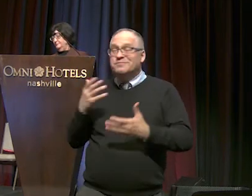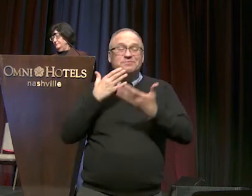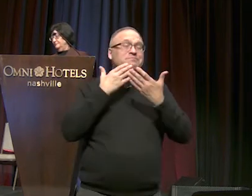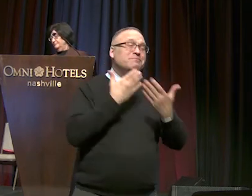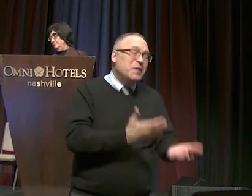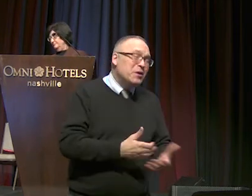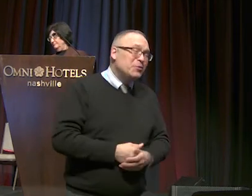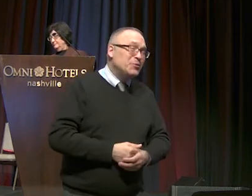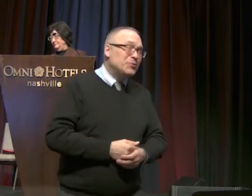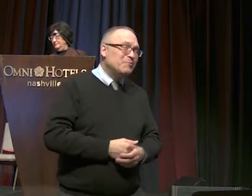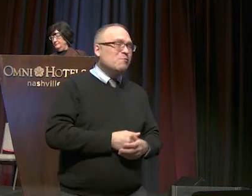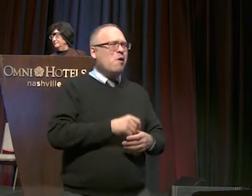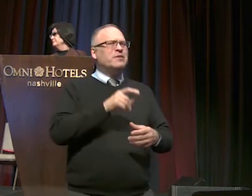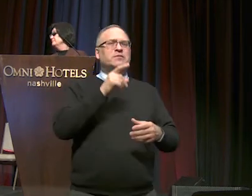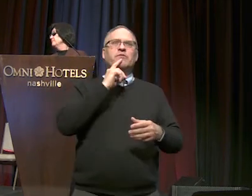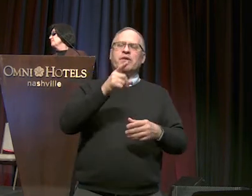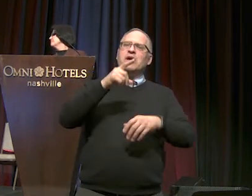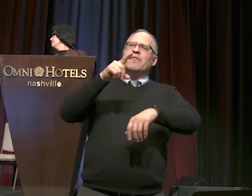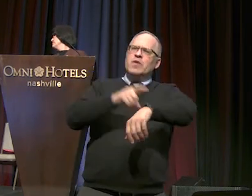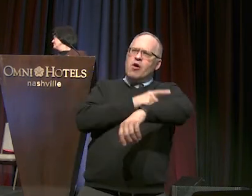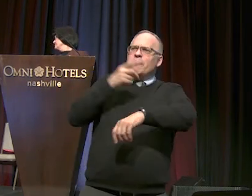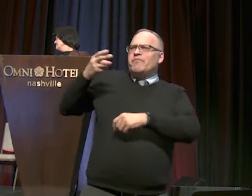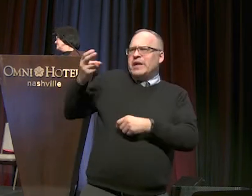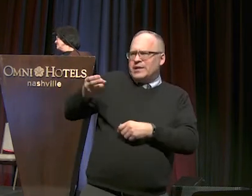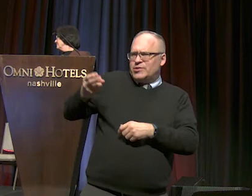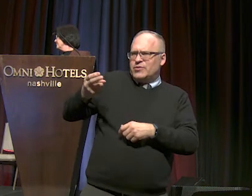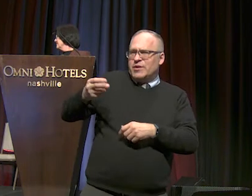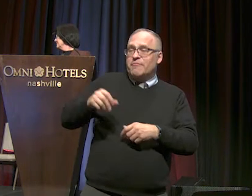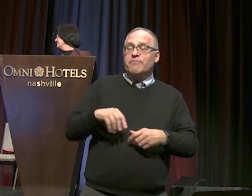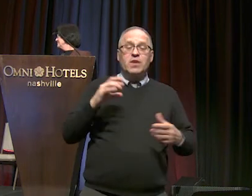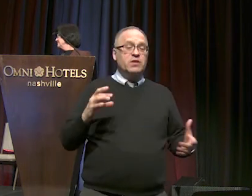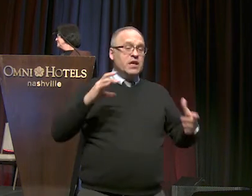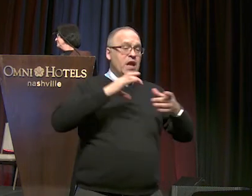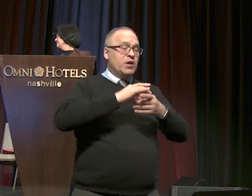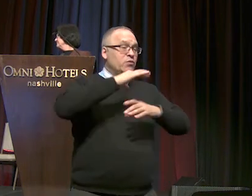long history to this, as many of you know. The Connectional Table has